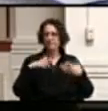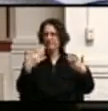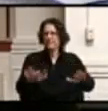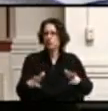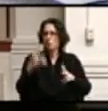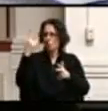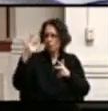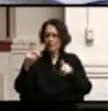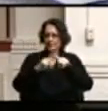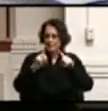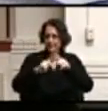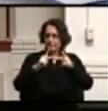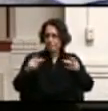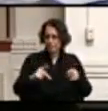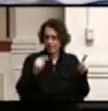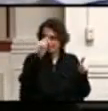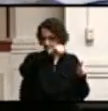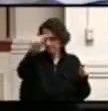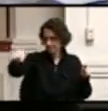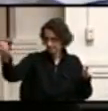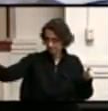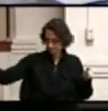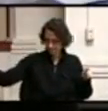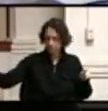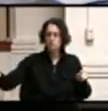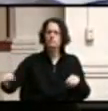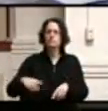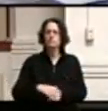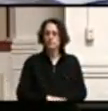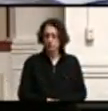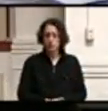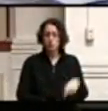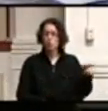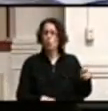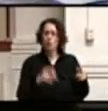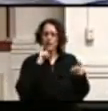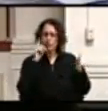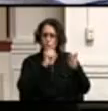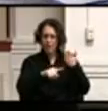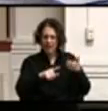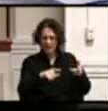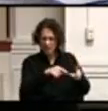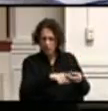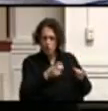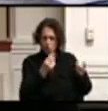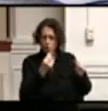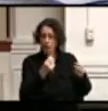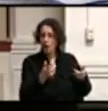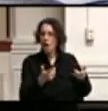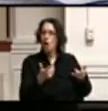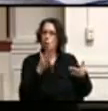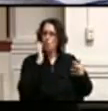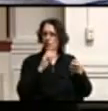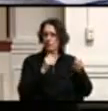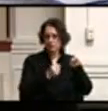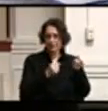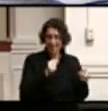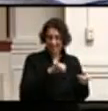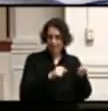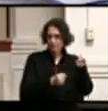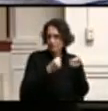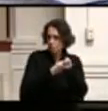primarily provide us with soil capacity, bearing capacity. Every building has to sit on something. And also to